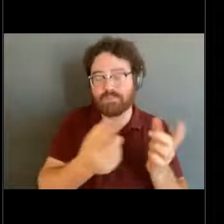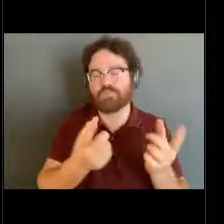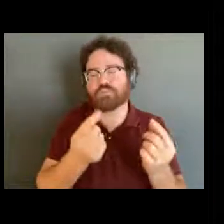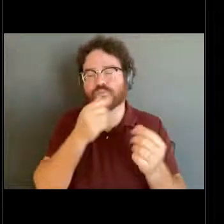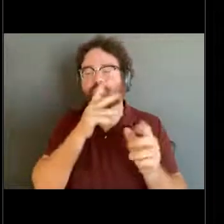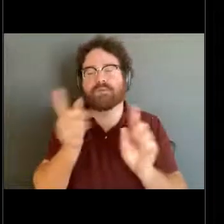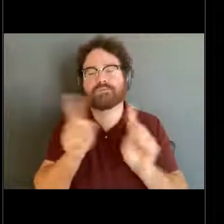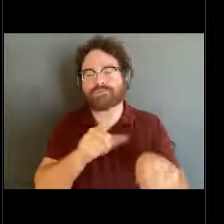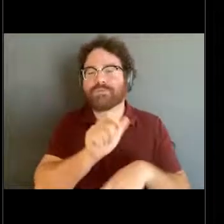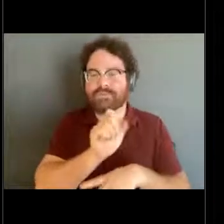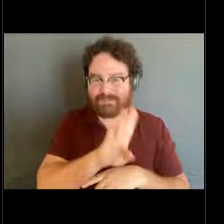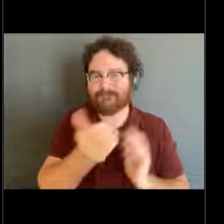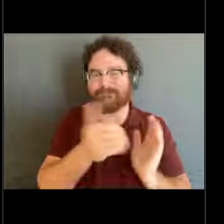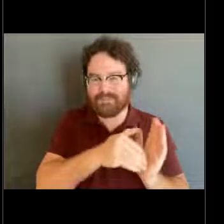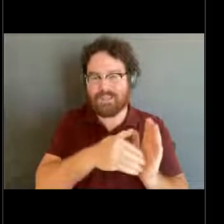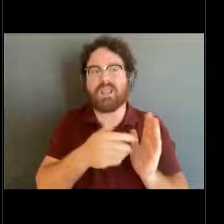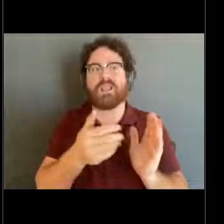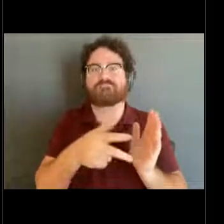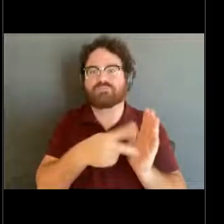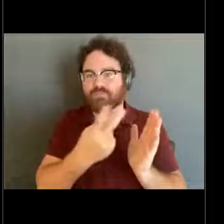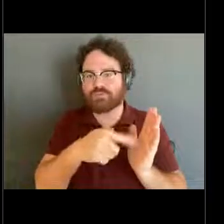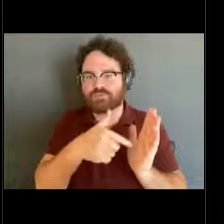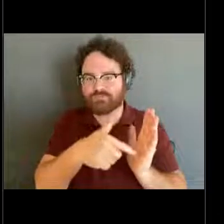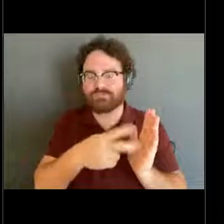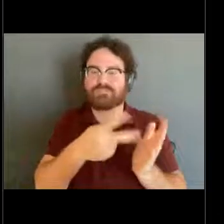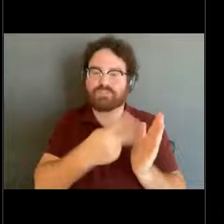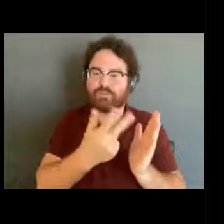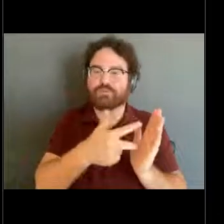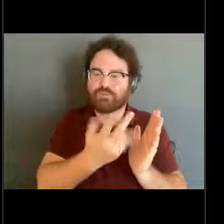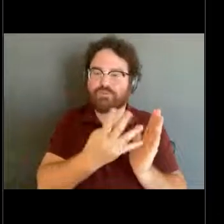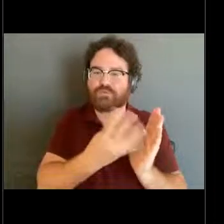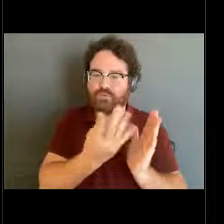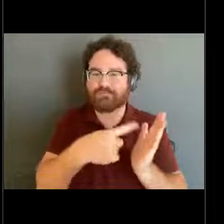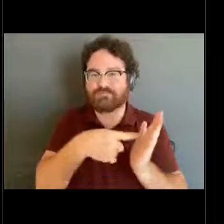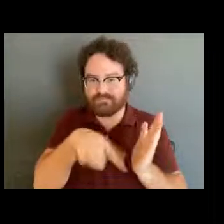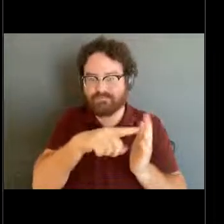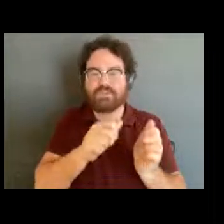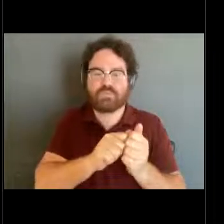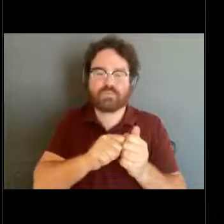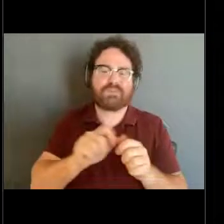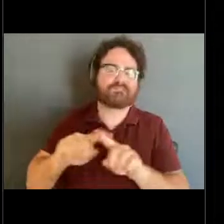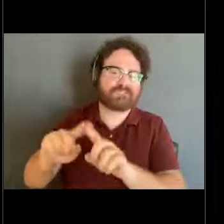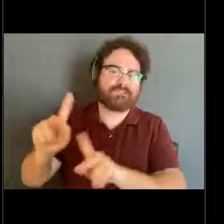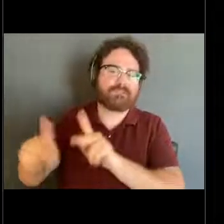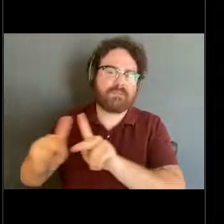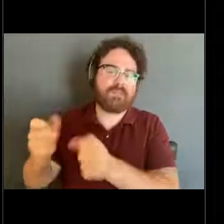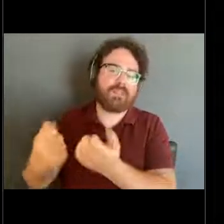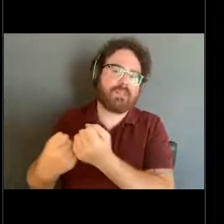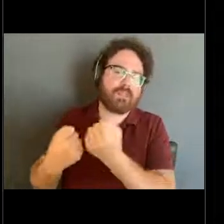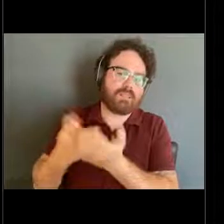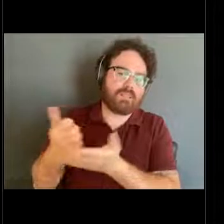triple, quadruple check things with the help of folks like Jeff Dutton, Carolina Ciso, Brad Hall,